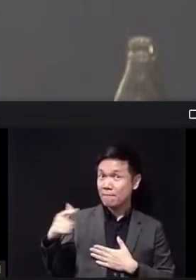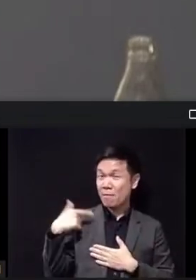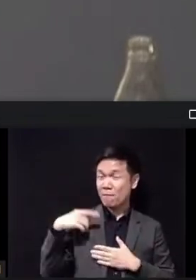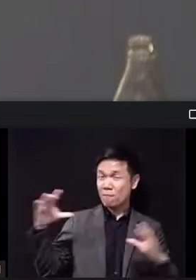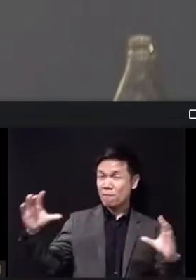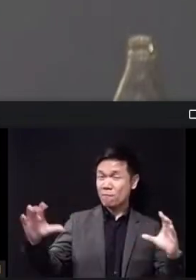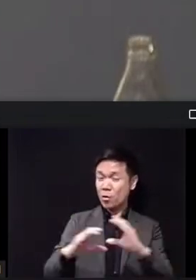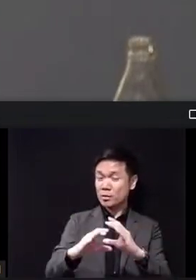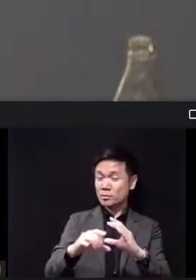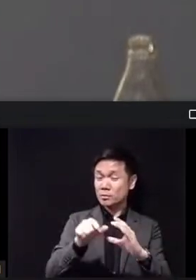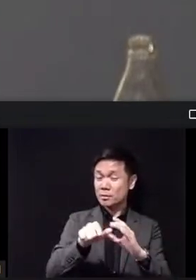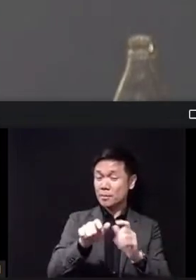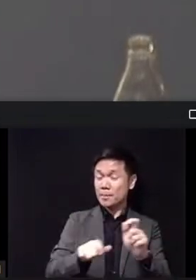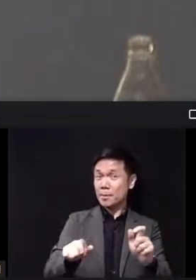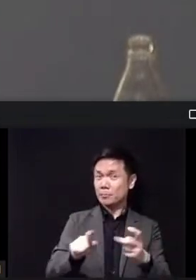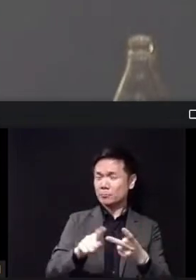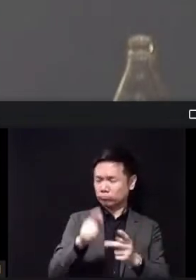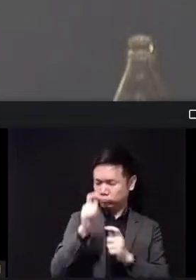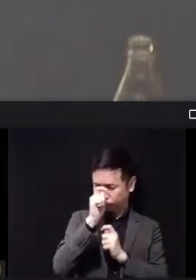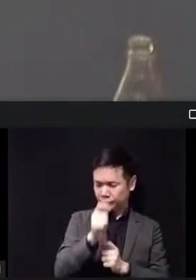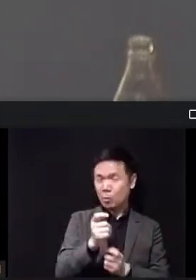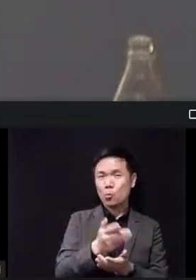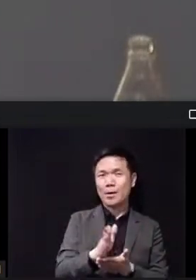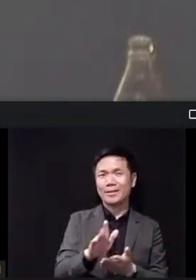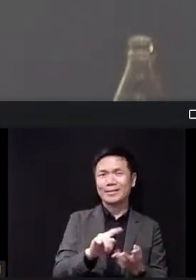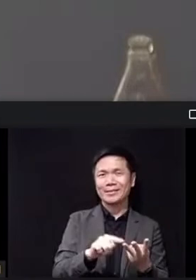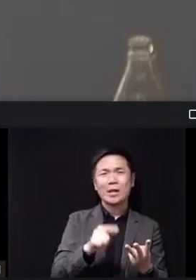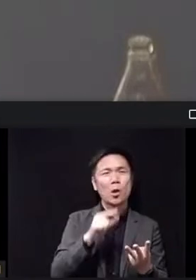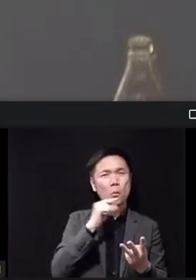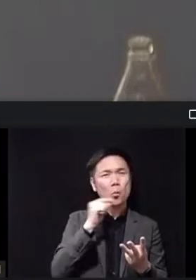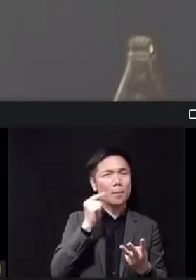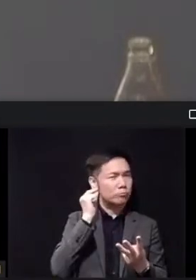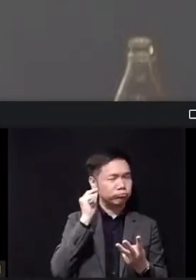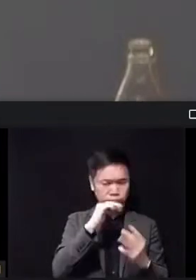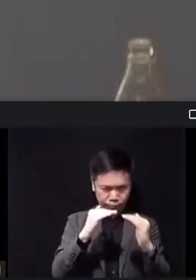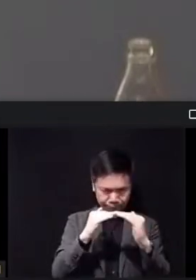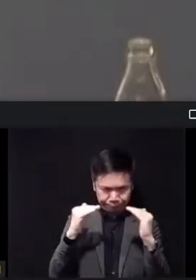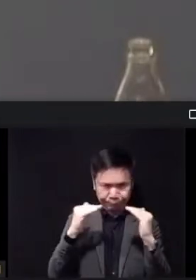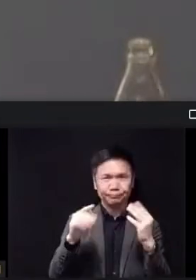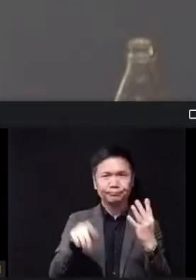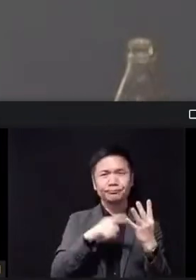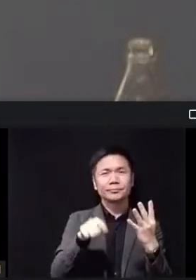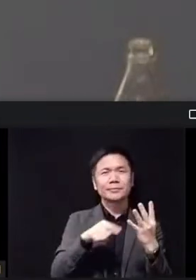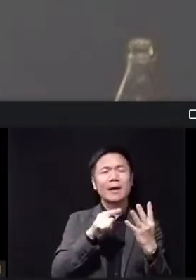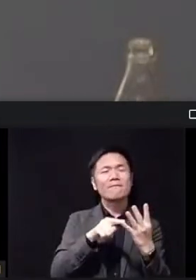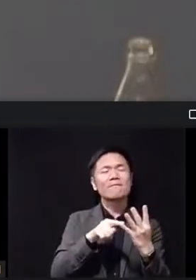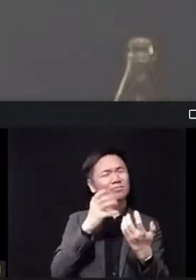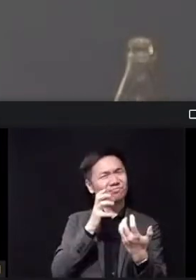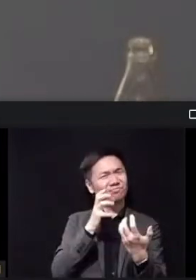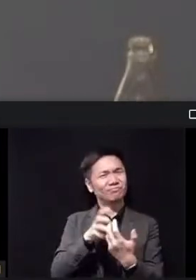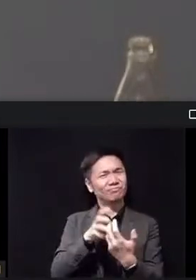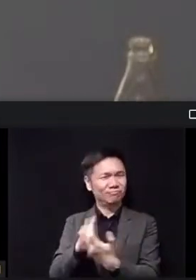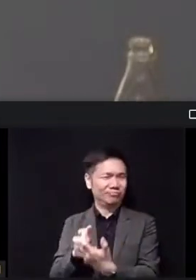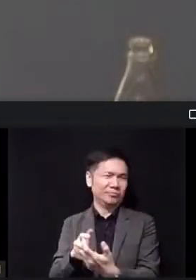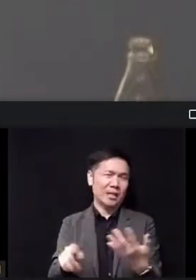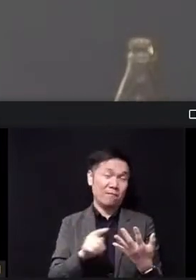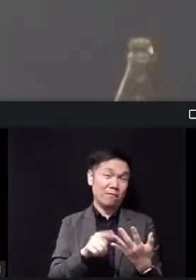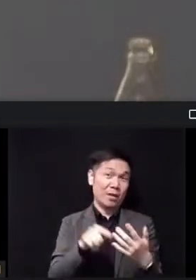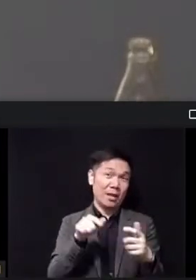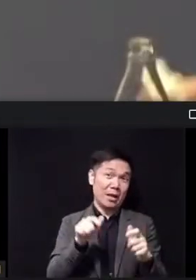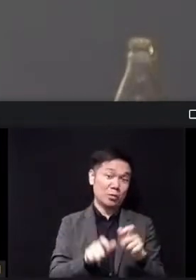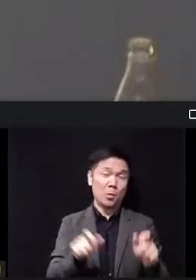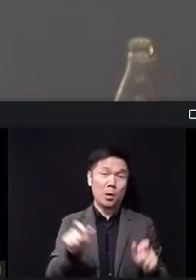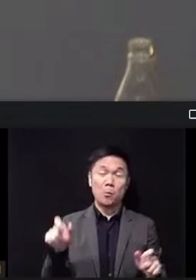people-centered, rights-based, gender-sensitive, and inclusive approach to implementing the population